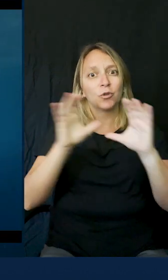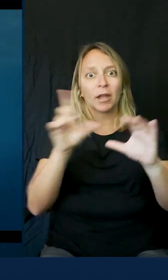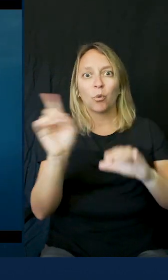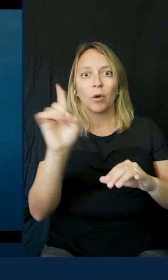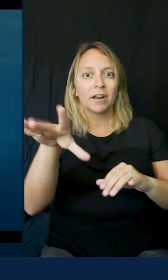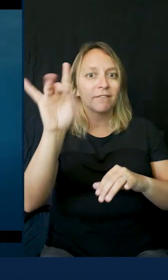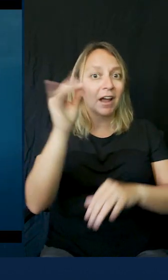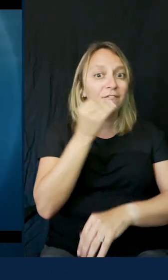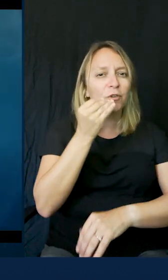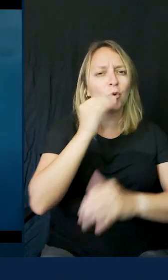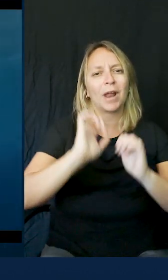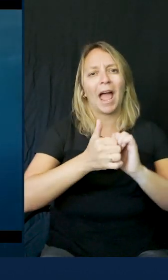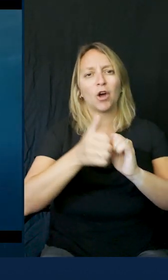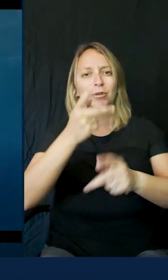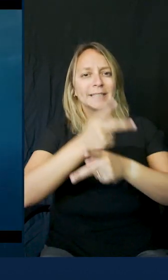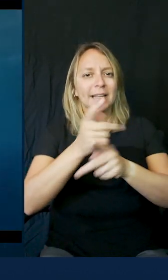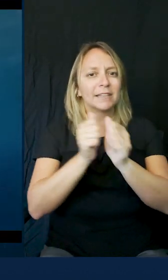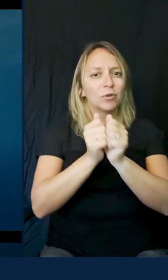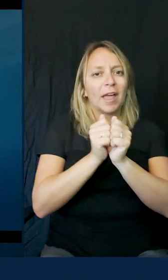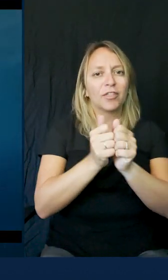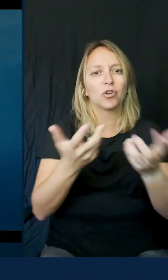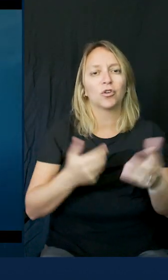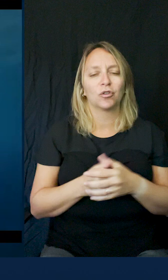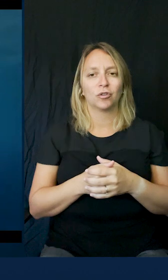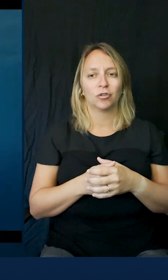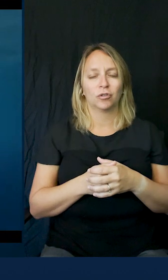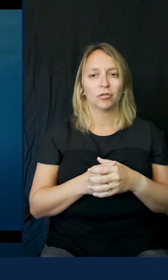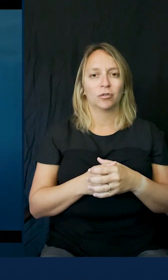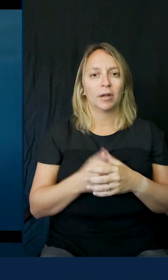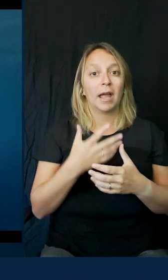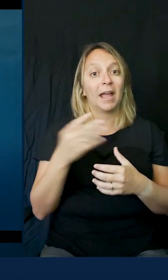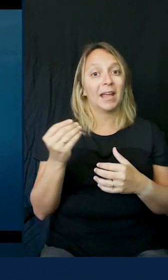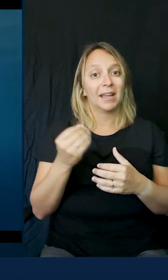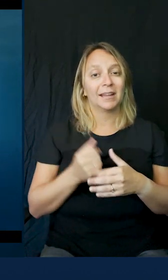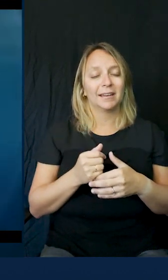salmon, how to stick together, and